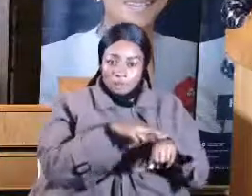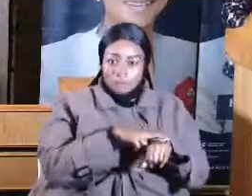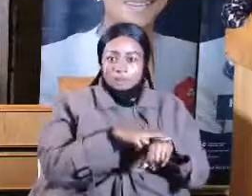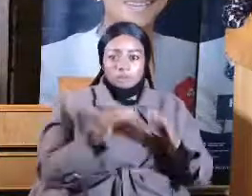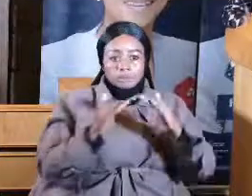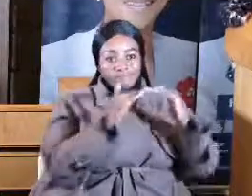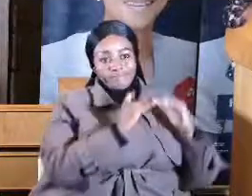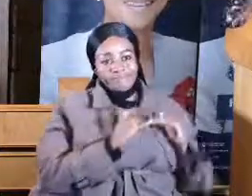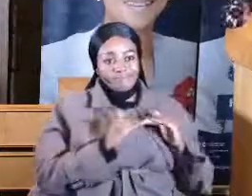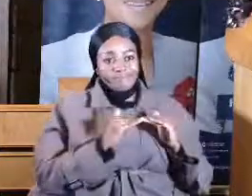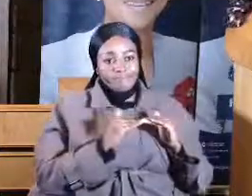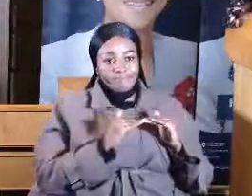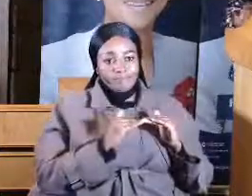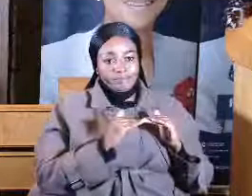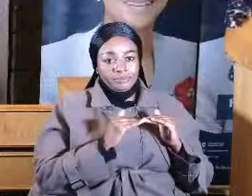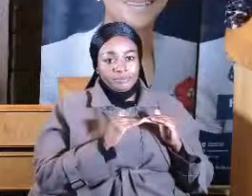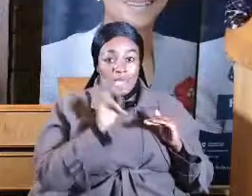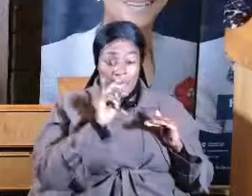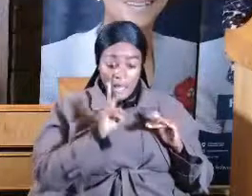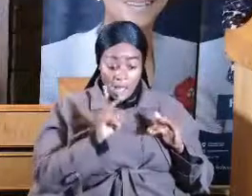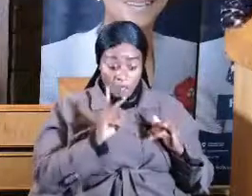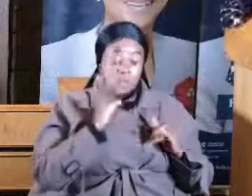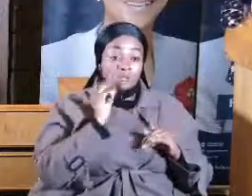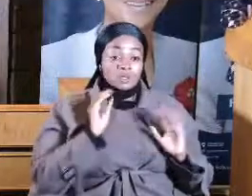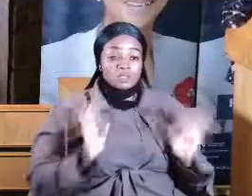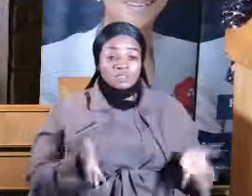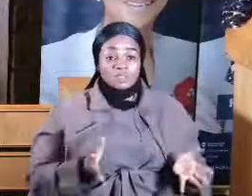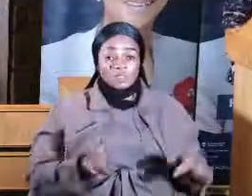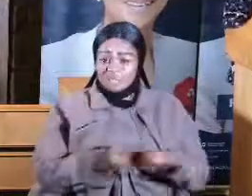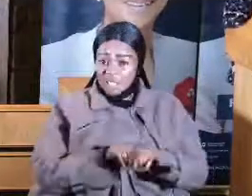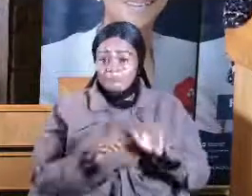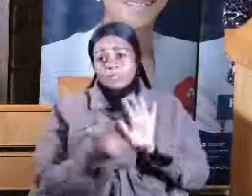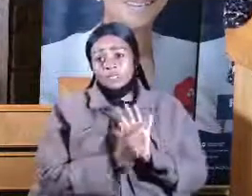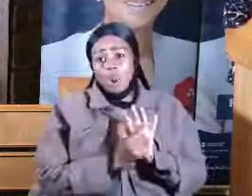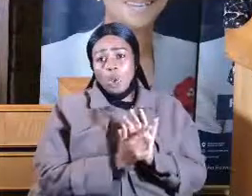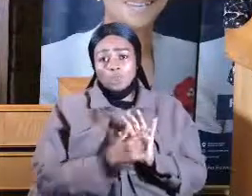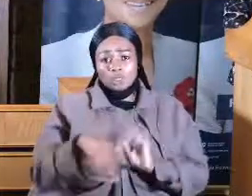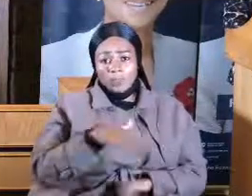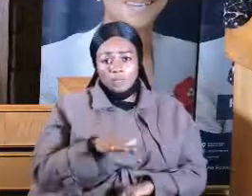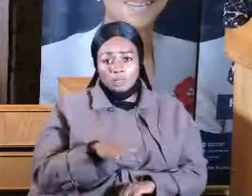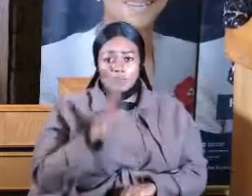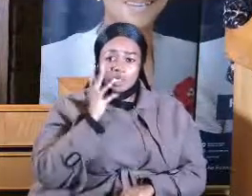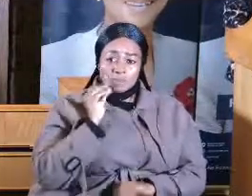gender equality, and that is what we are seeing currently in the space, even in the legal space.